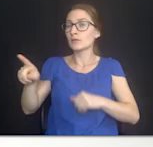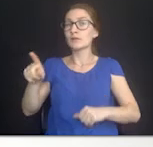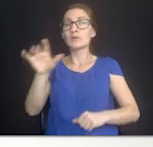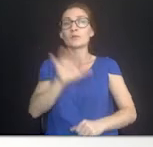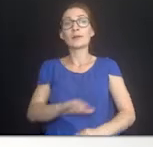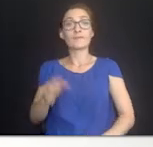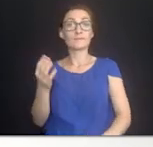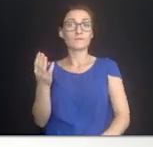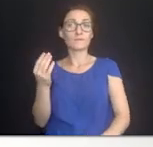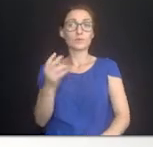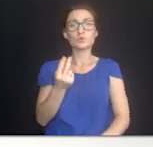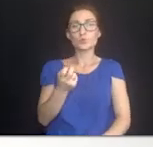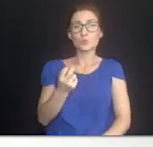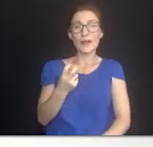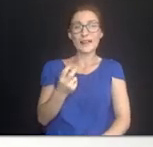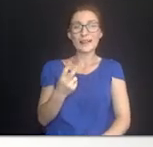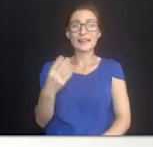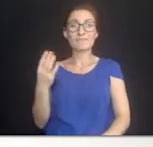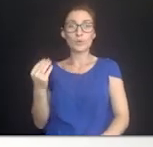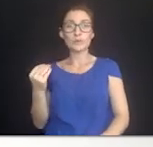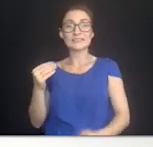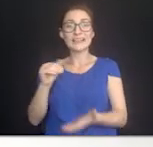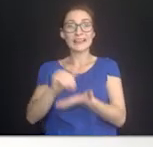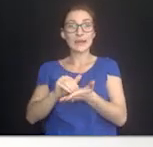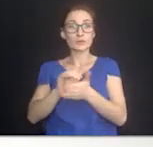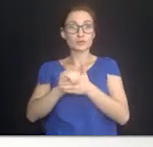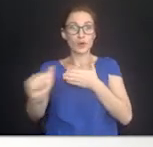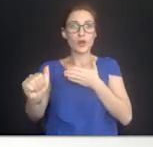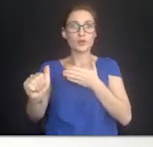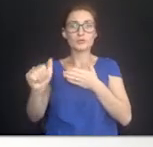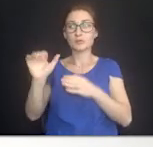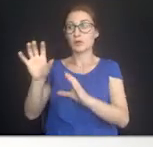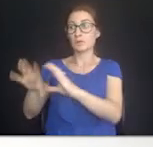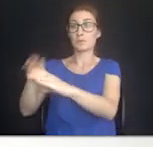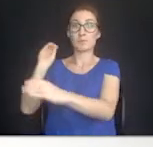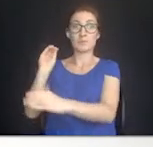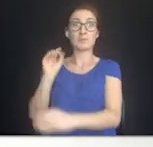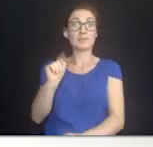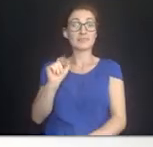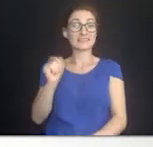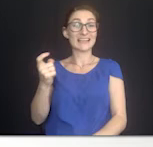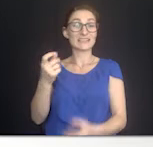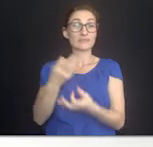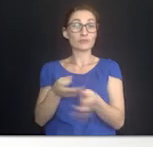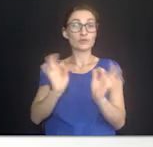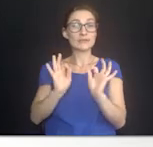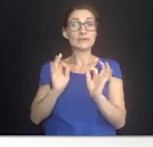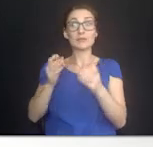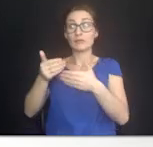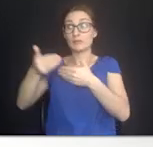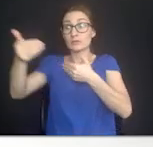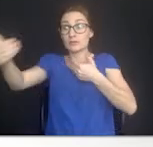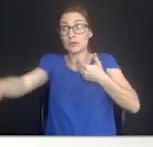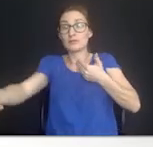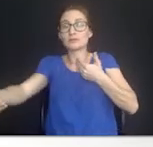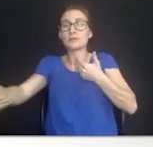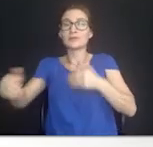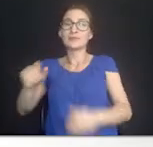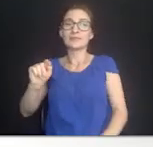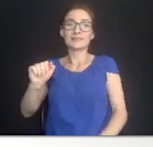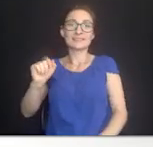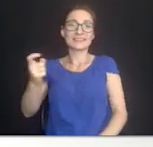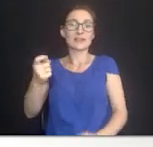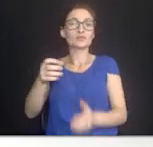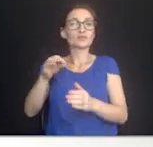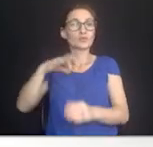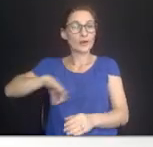$12,000 to $14,000 out tax-free. And then there's another like $2,000 to $4,000 in a tax credit on the medical side where you can get it up to